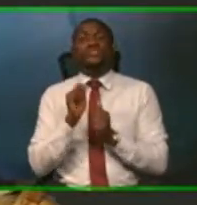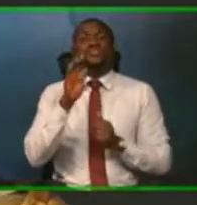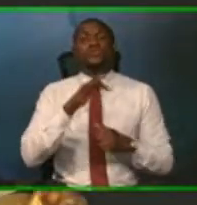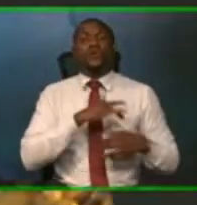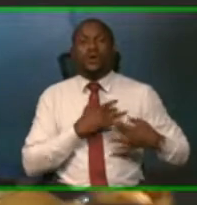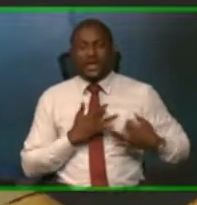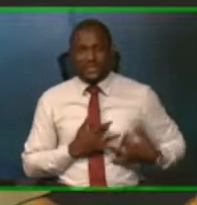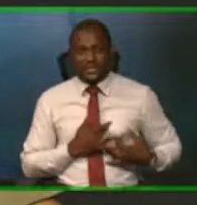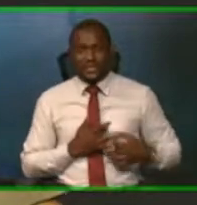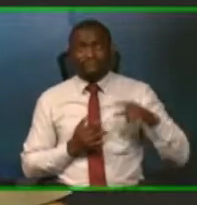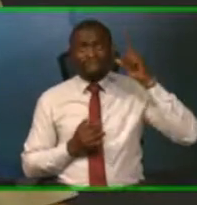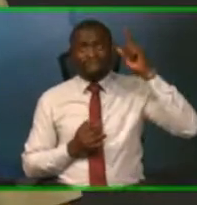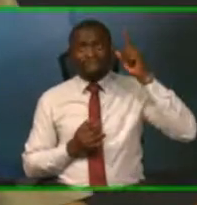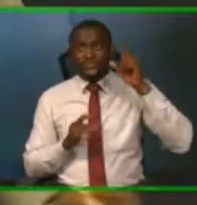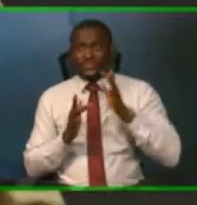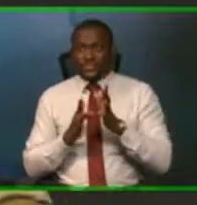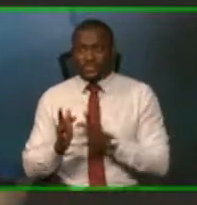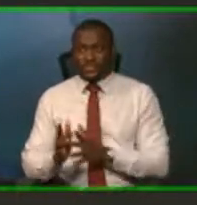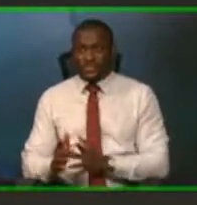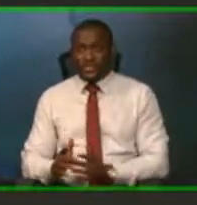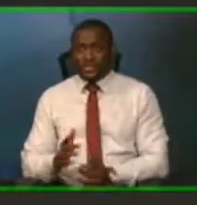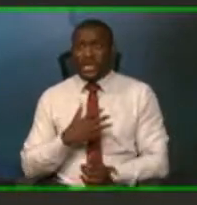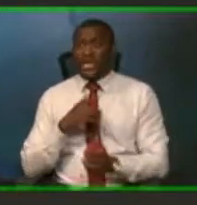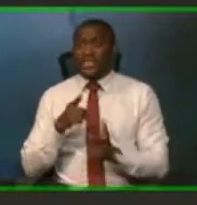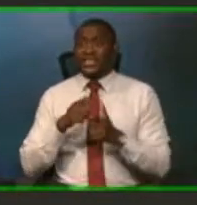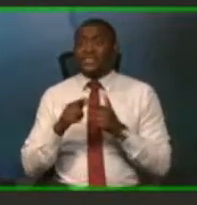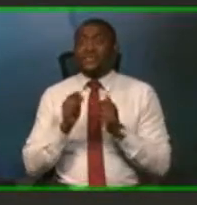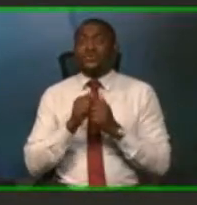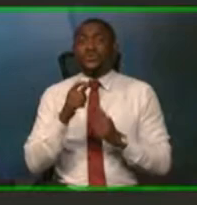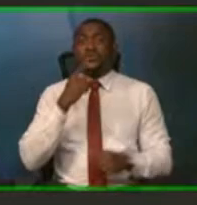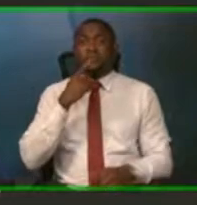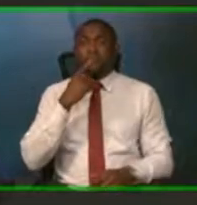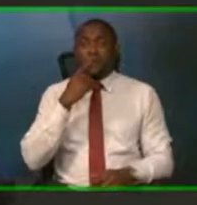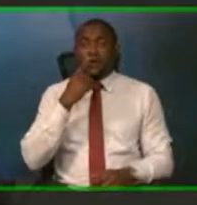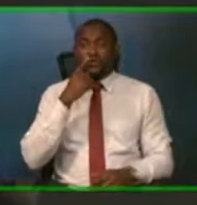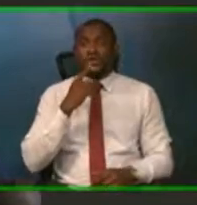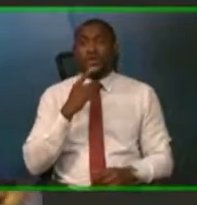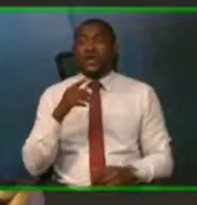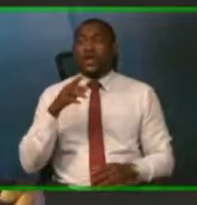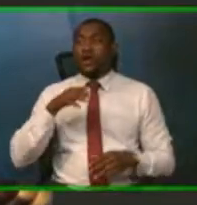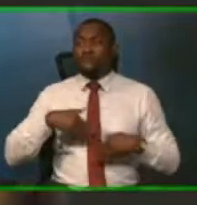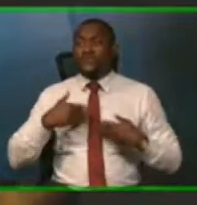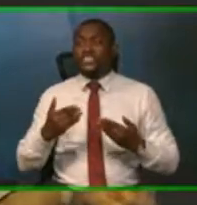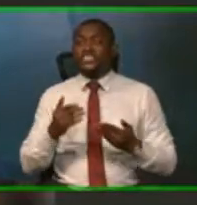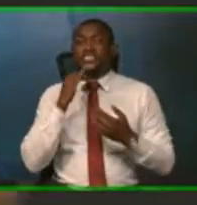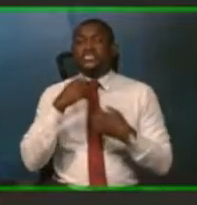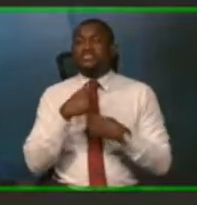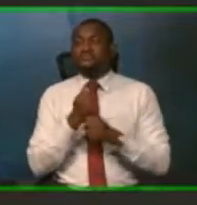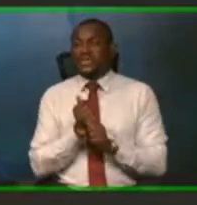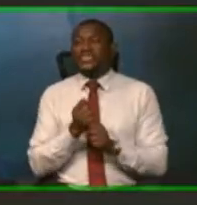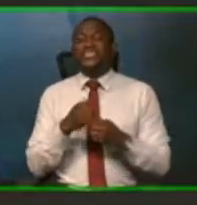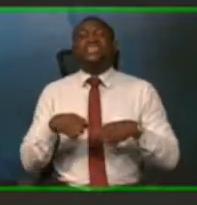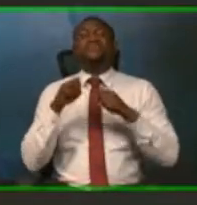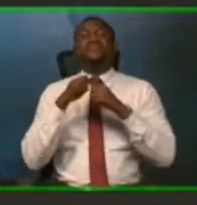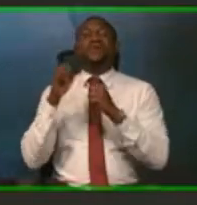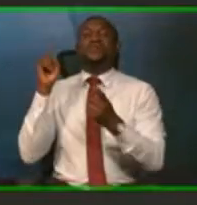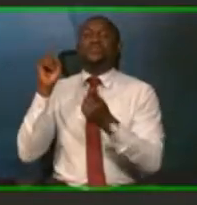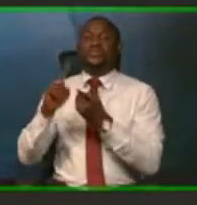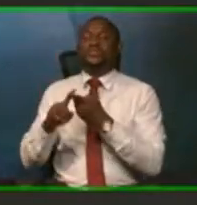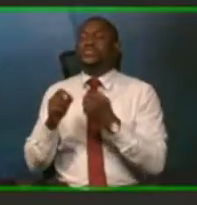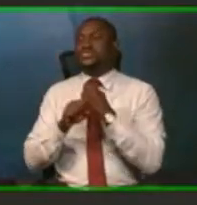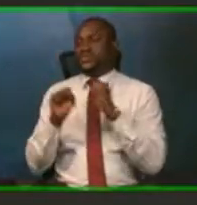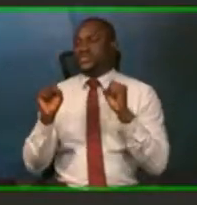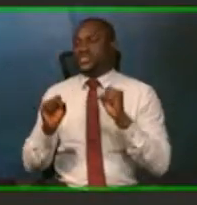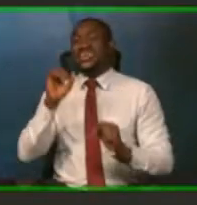Lord Jesus. Am I right on that? And then that with your mouth confession is made even unto salvation. That is a